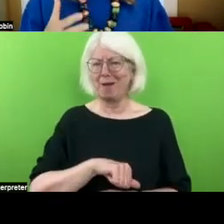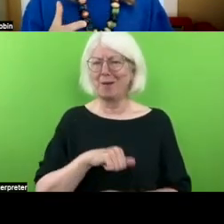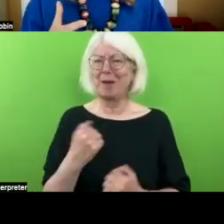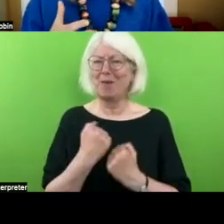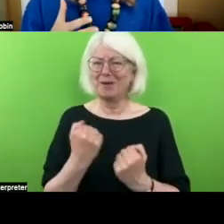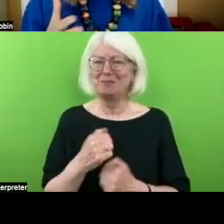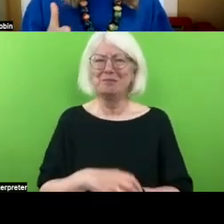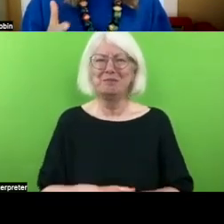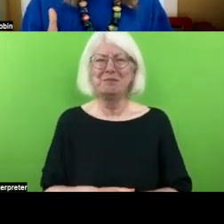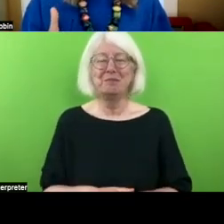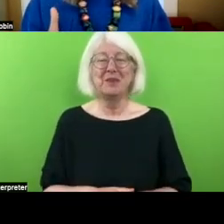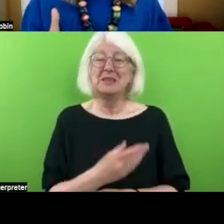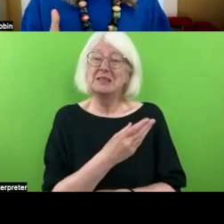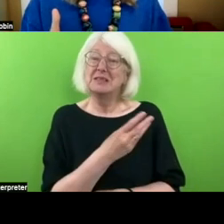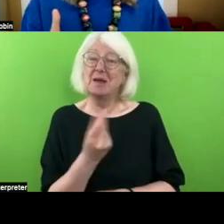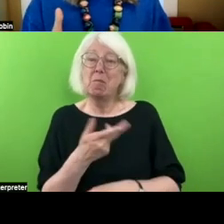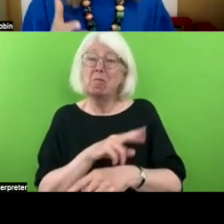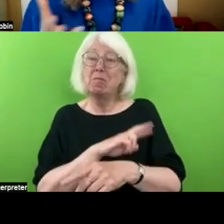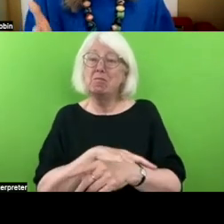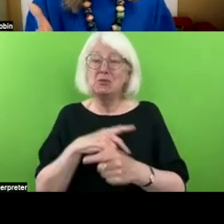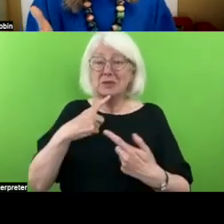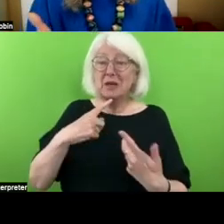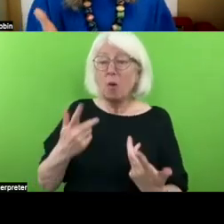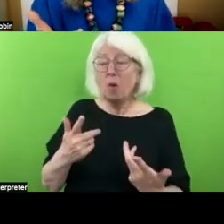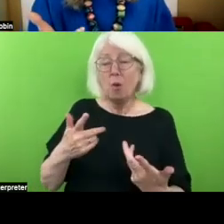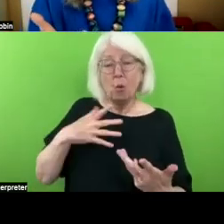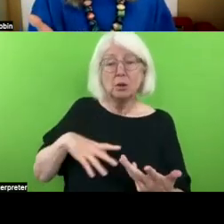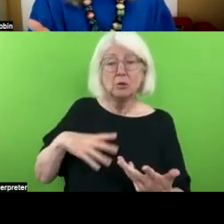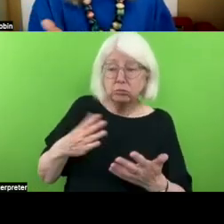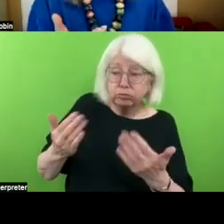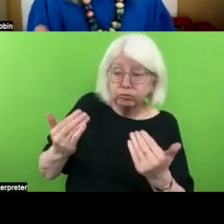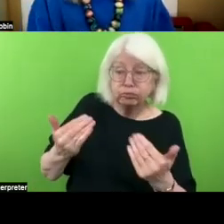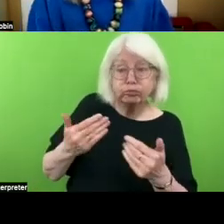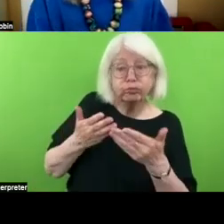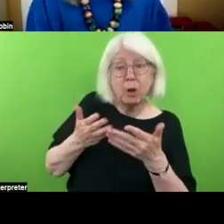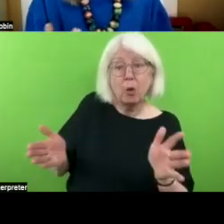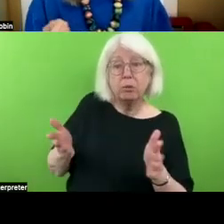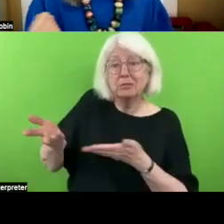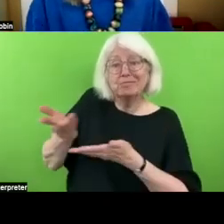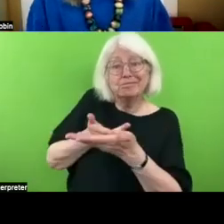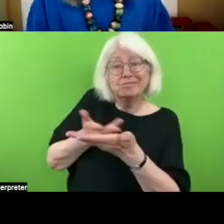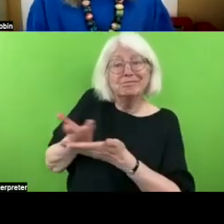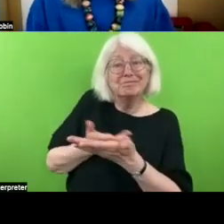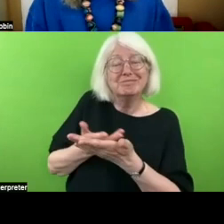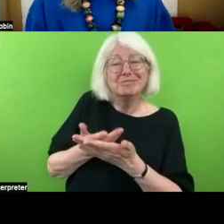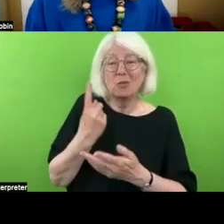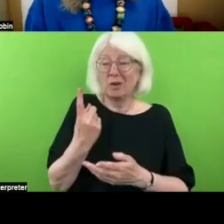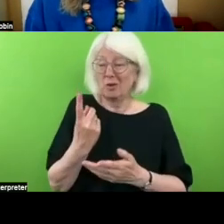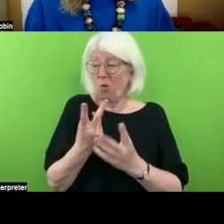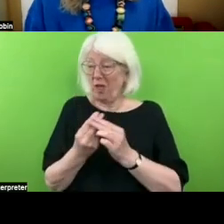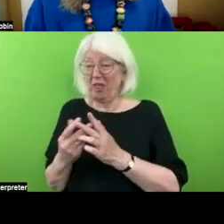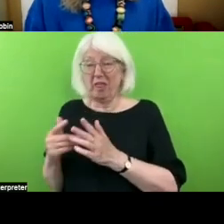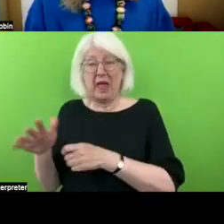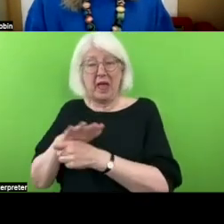to encourage open and honest conversations. One talked about trying to do that with their area deans, and another talked about trying to do it